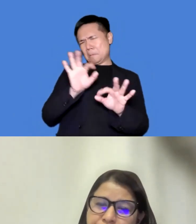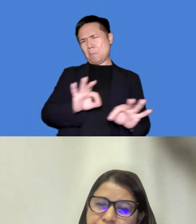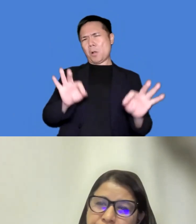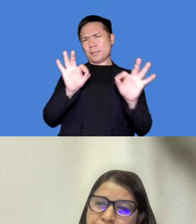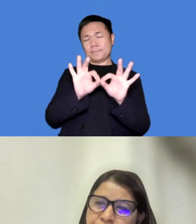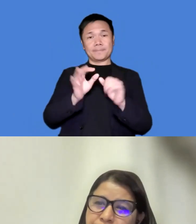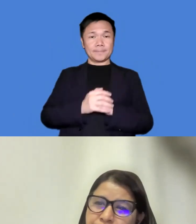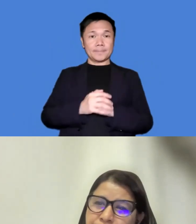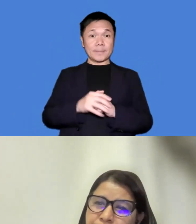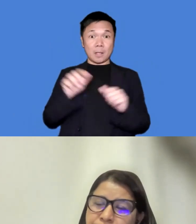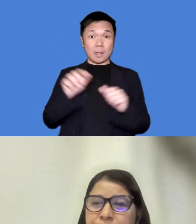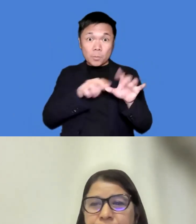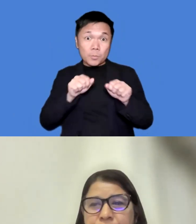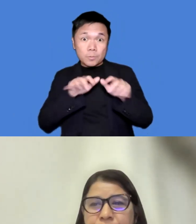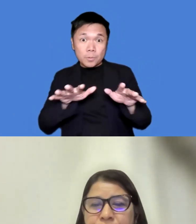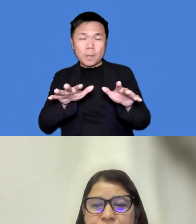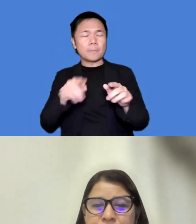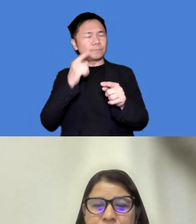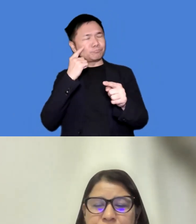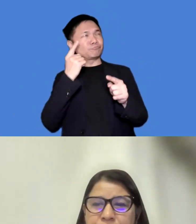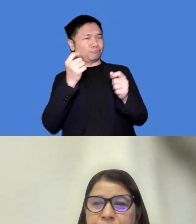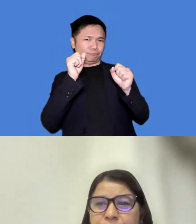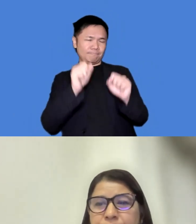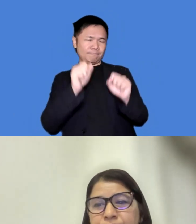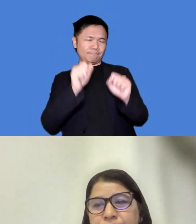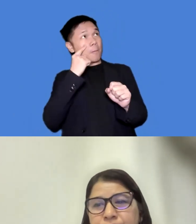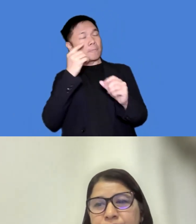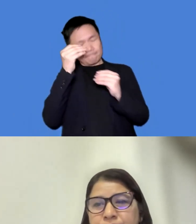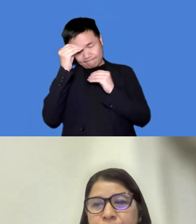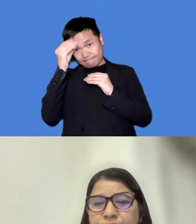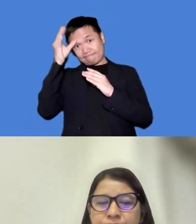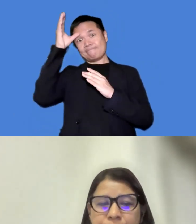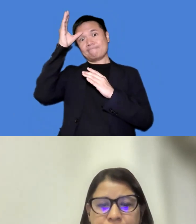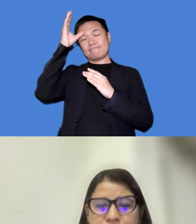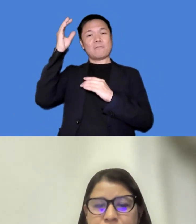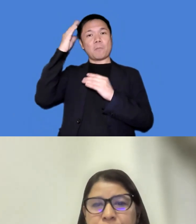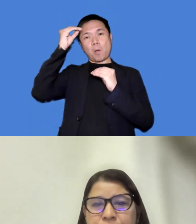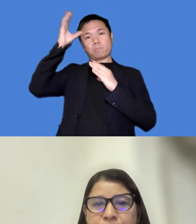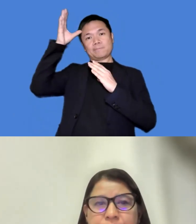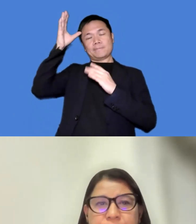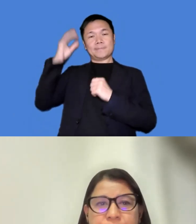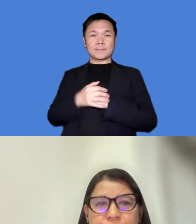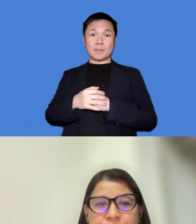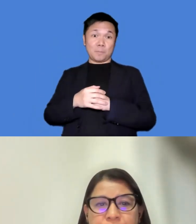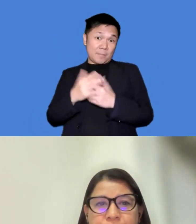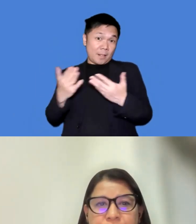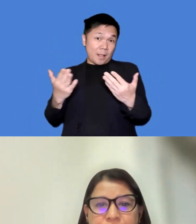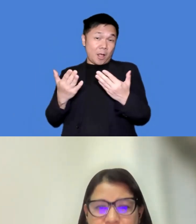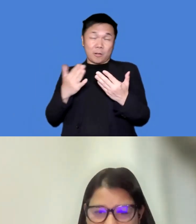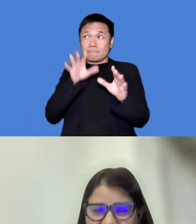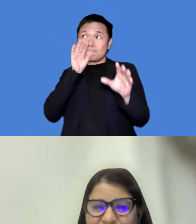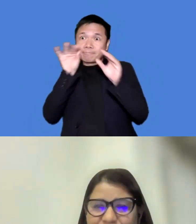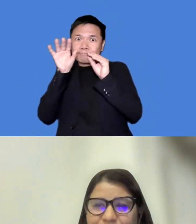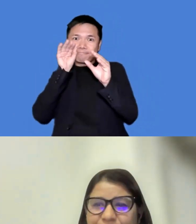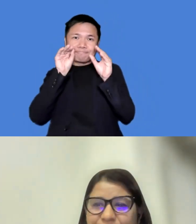these webinars and about these, we can get more knowledge about this. And thank you from my side.